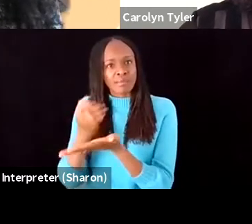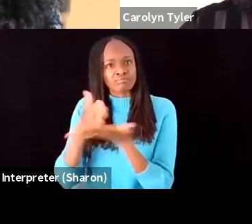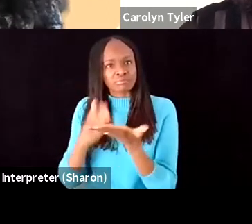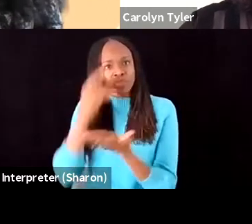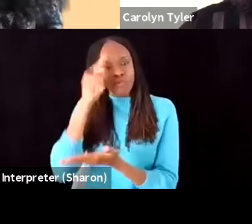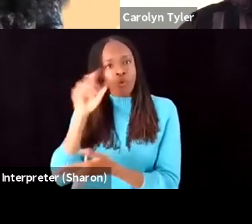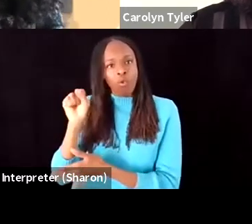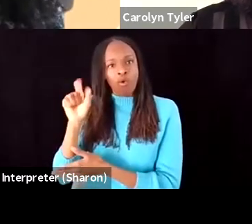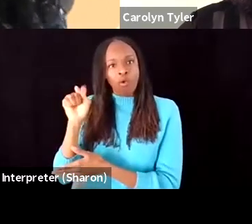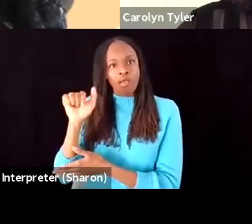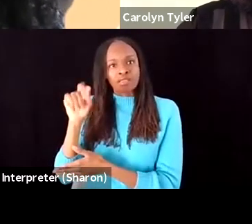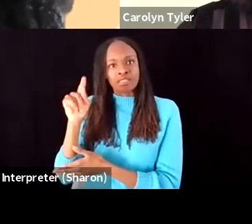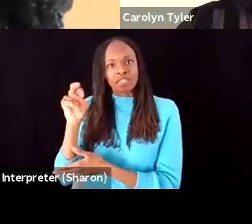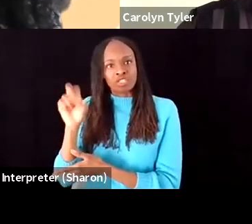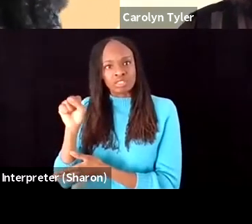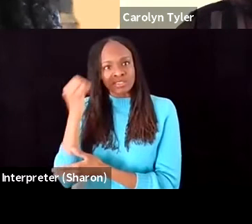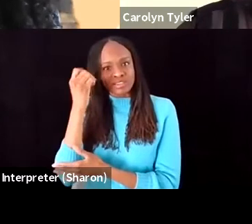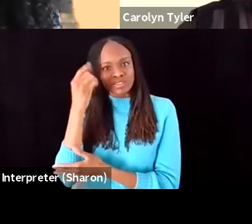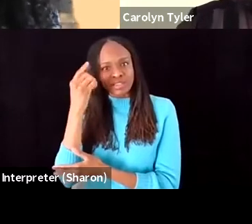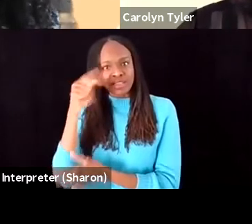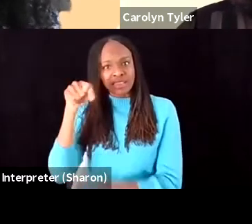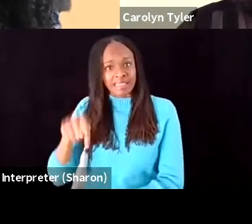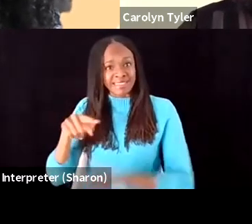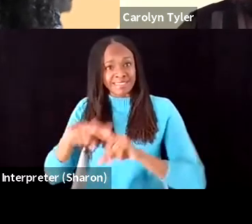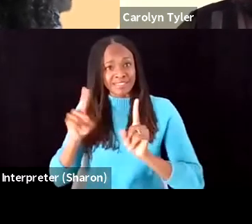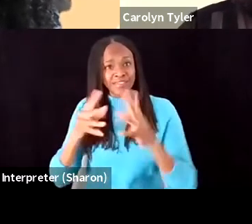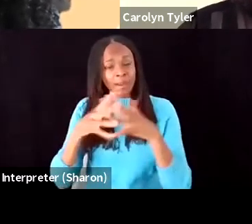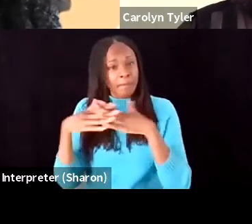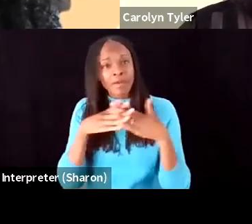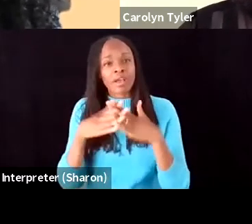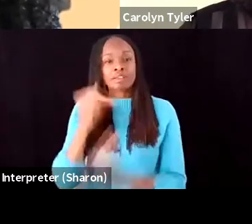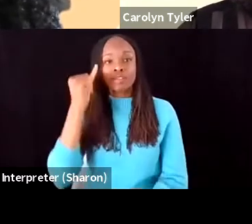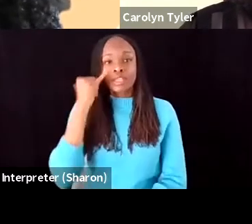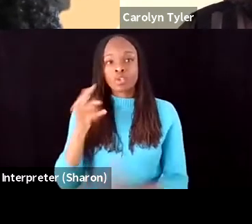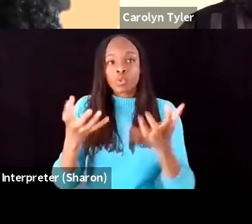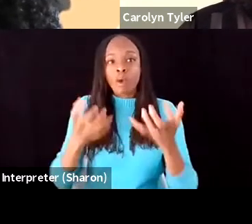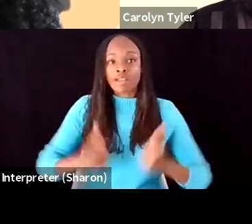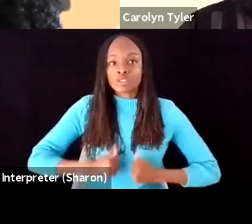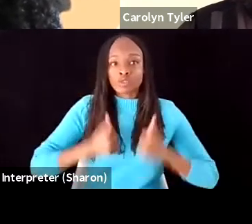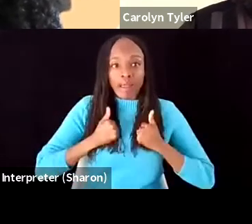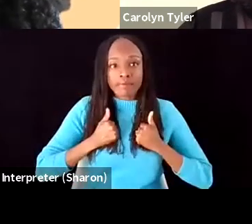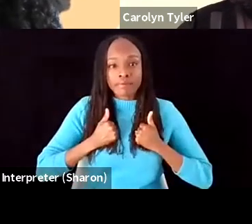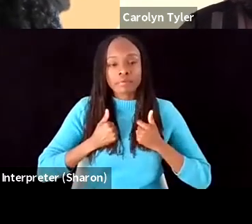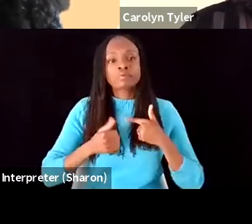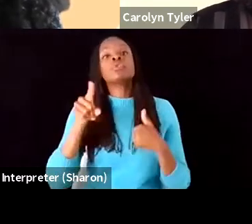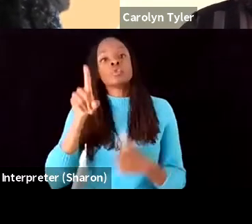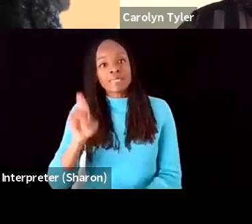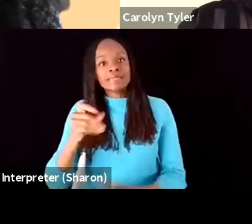stations to understand that this is a different America. If you want to survive, you